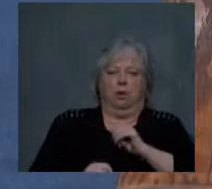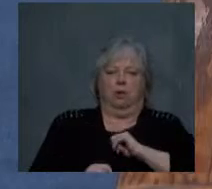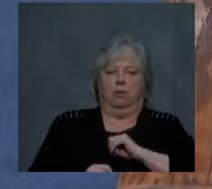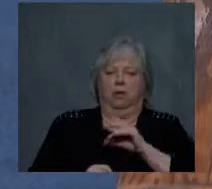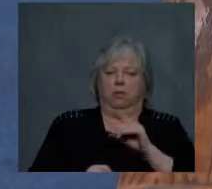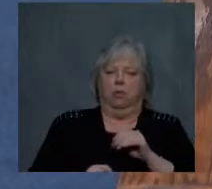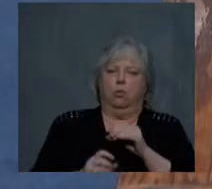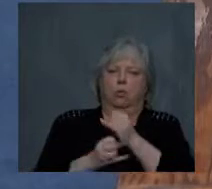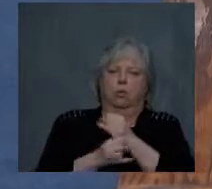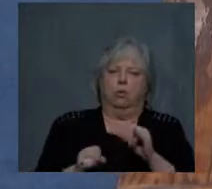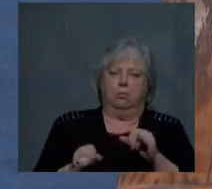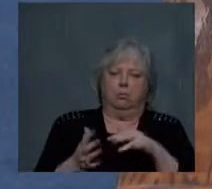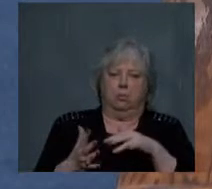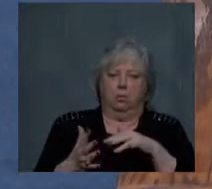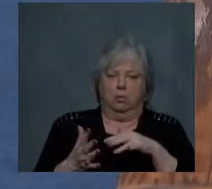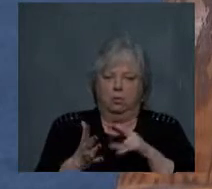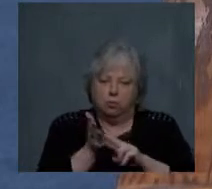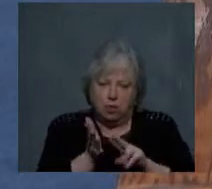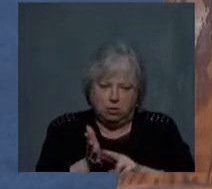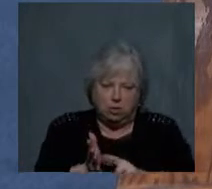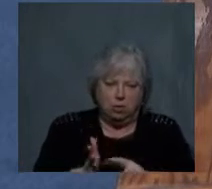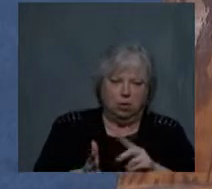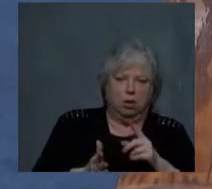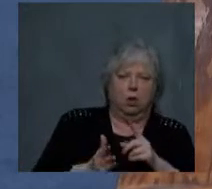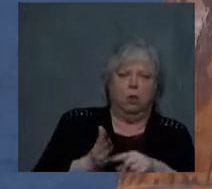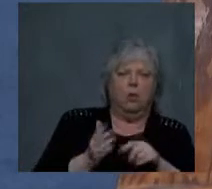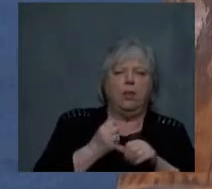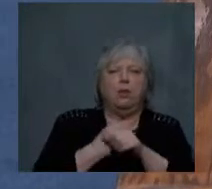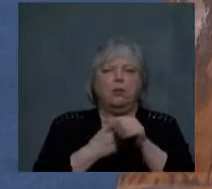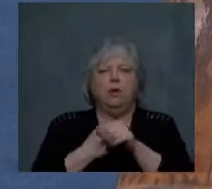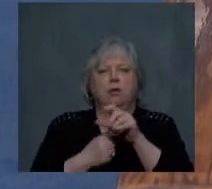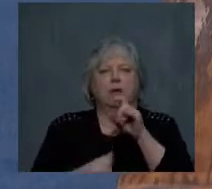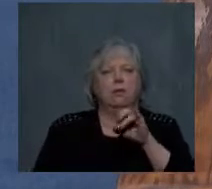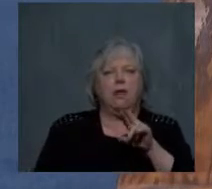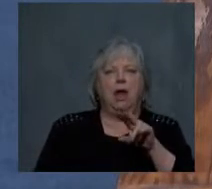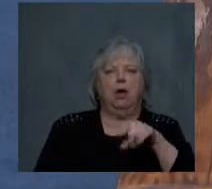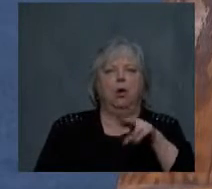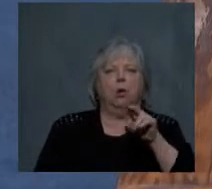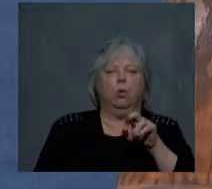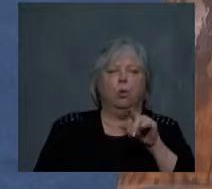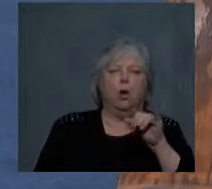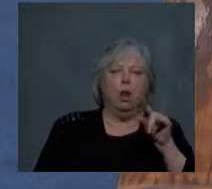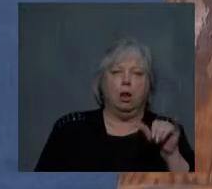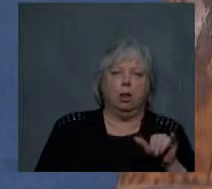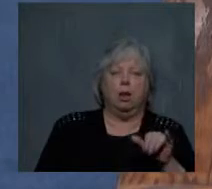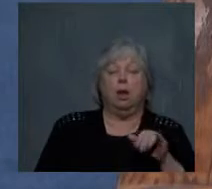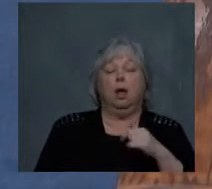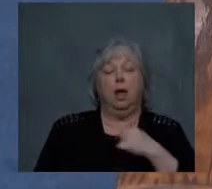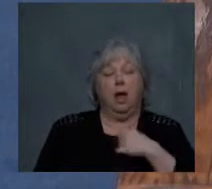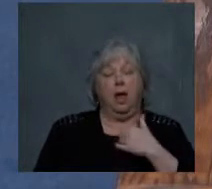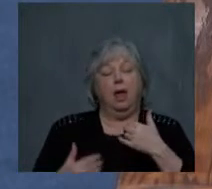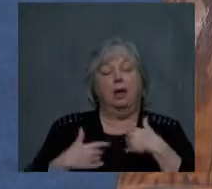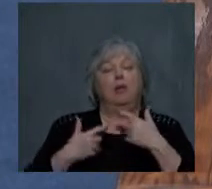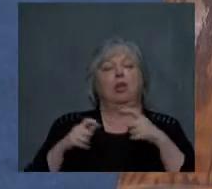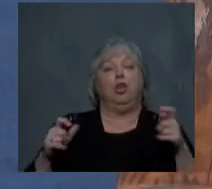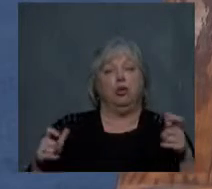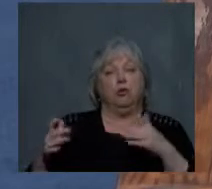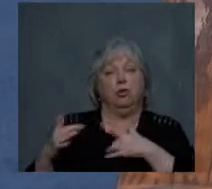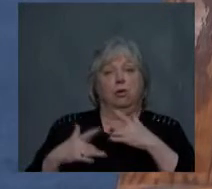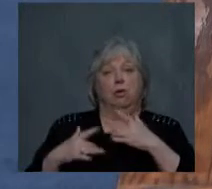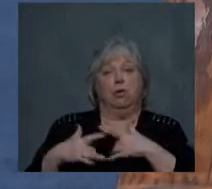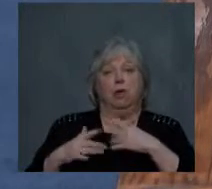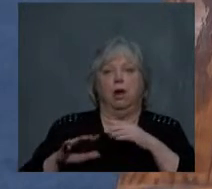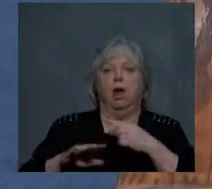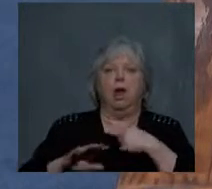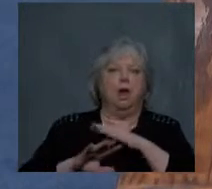own, trying to figure out, you know, what is the risk of the air quality, et cetera. That's a huge concern that I have. I am not opposed to